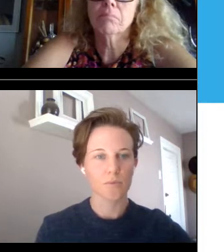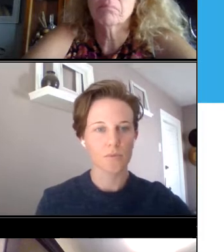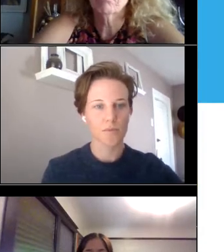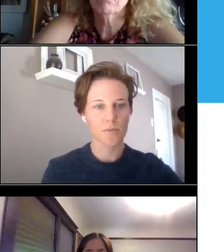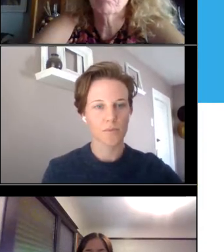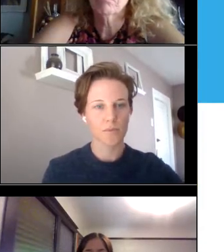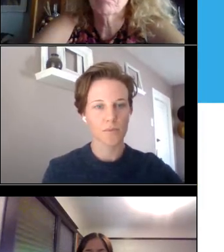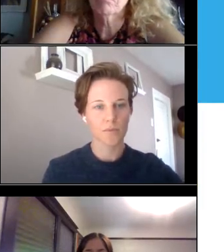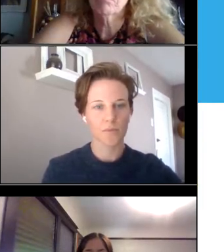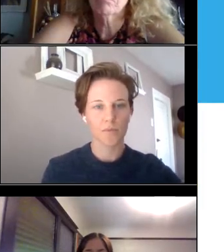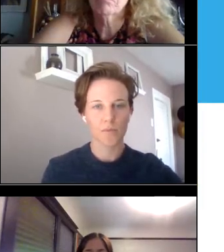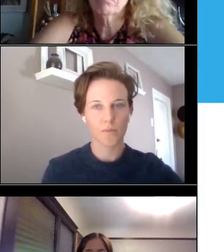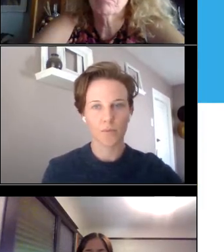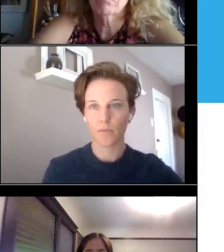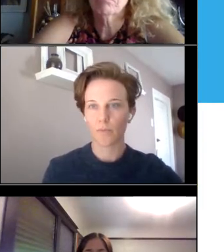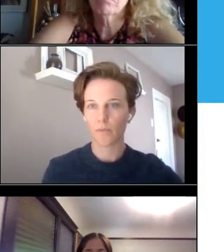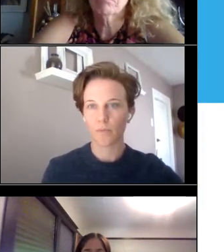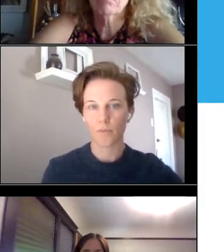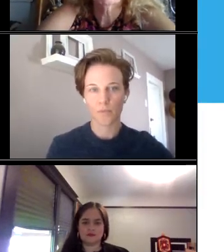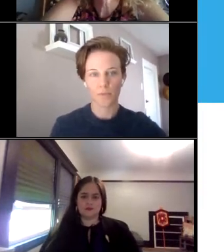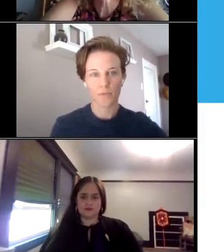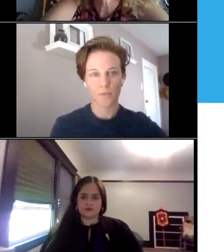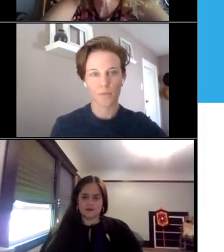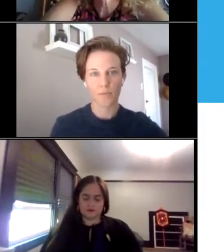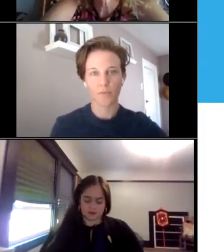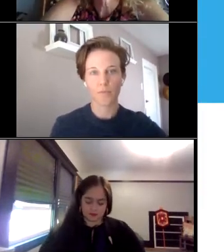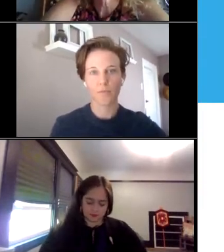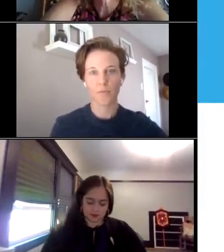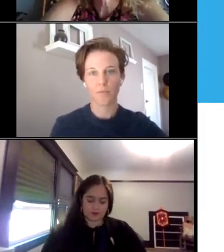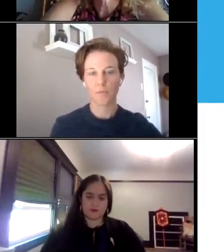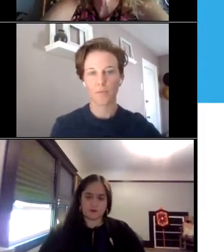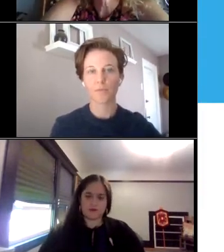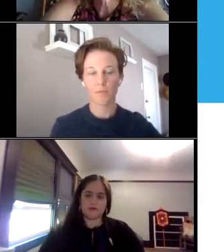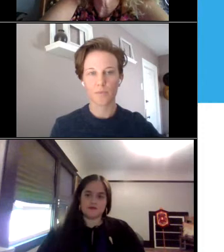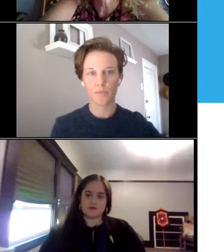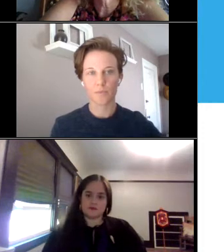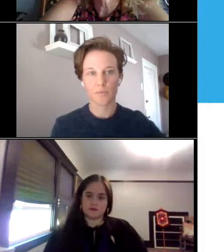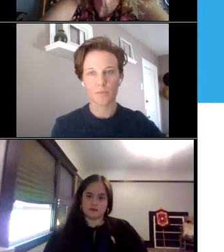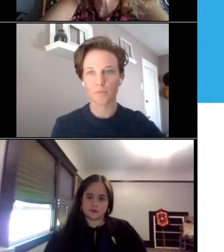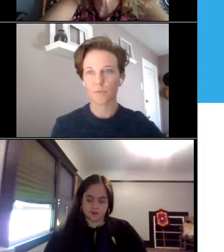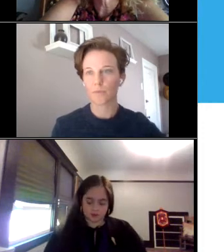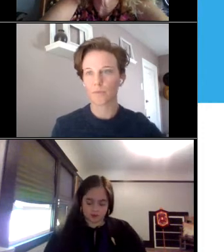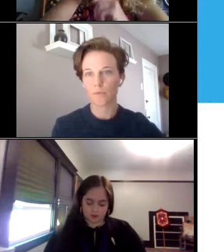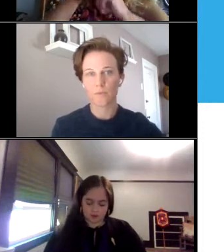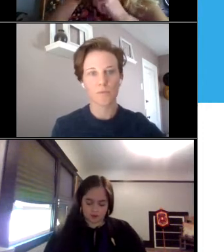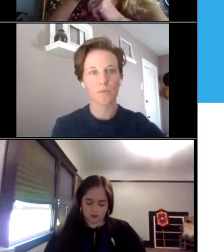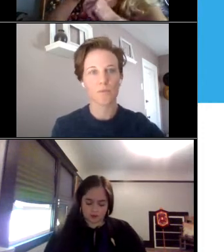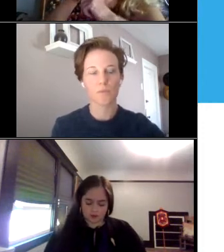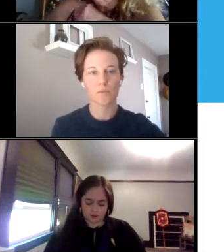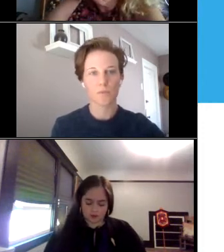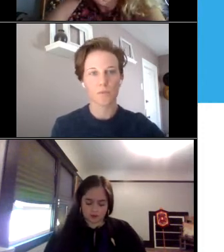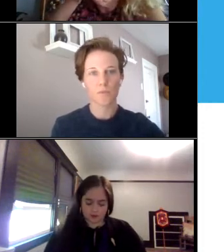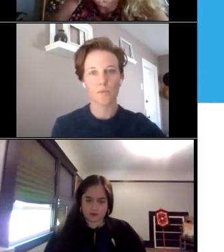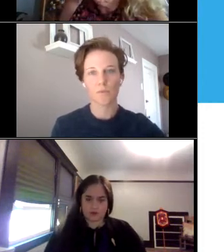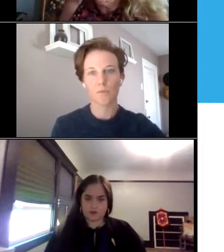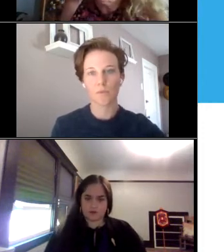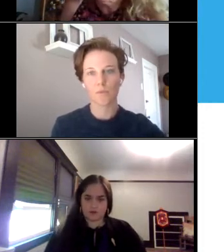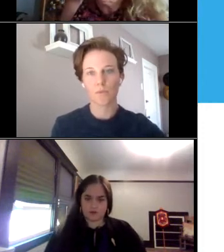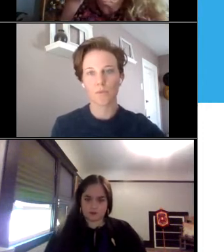Hi, this is Commissioner Eager. I did have a question. And this is on what the